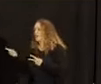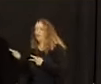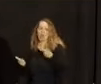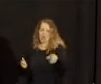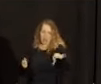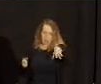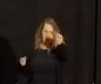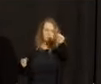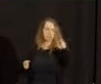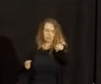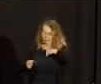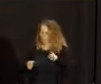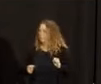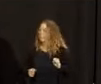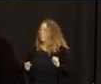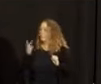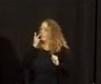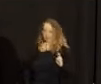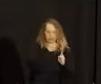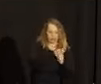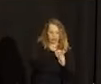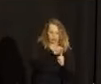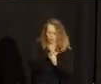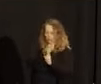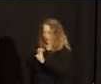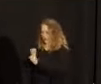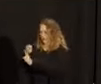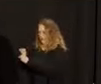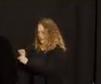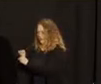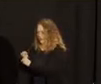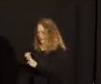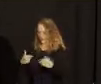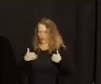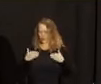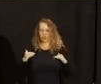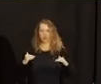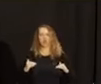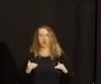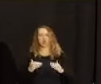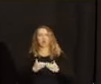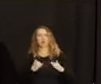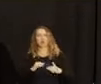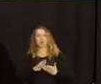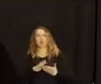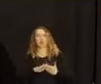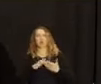a path from as young as preschool into prison.